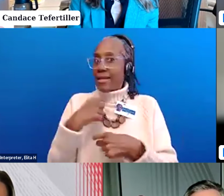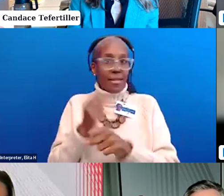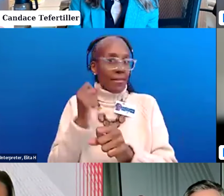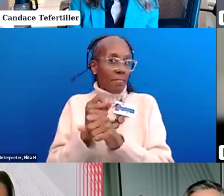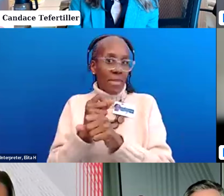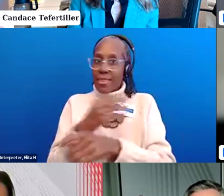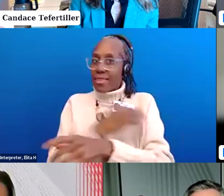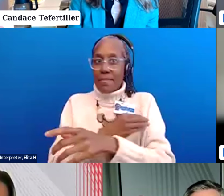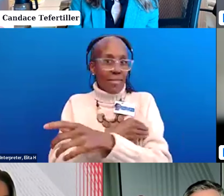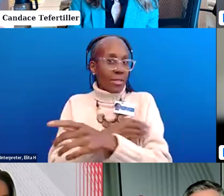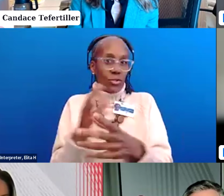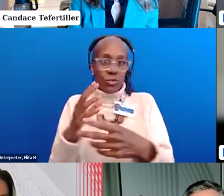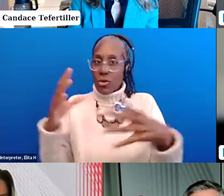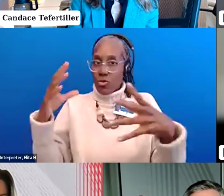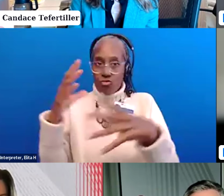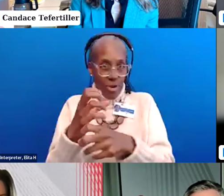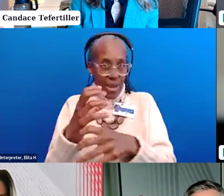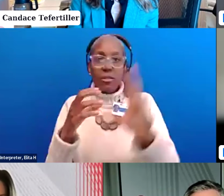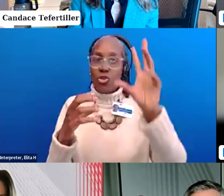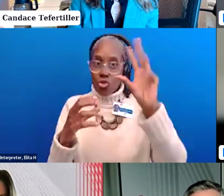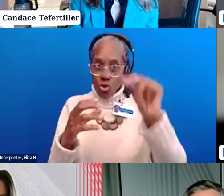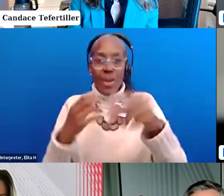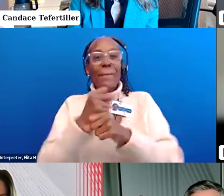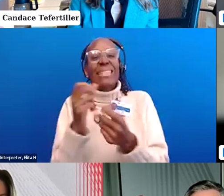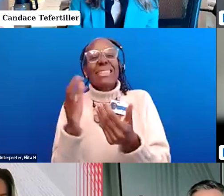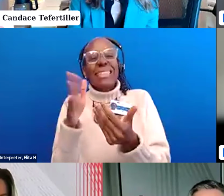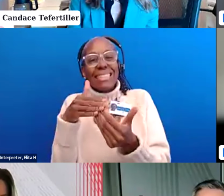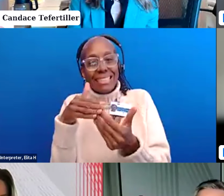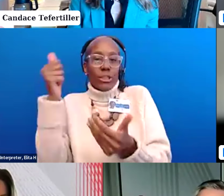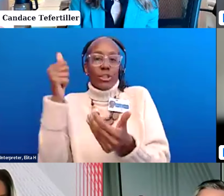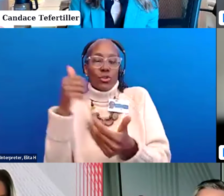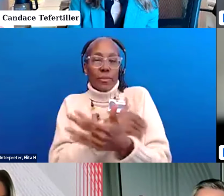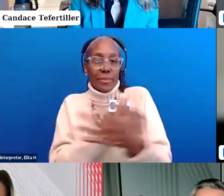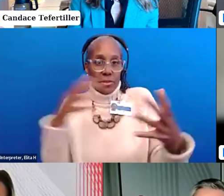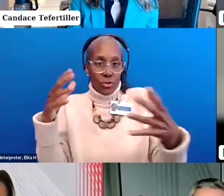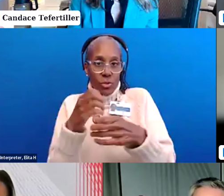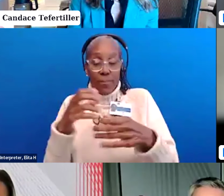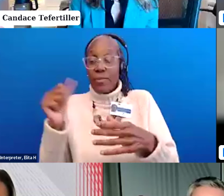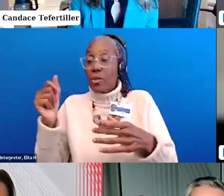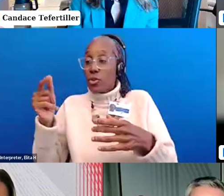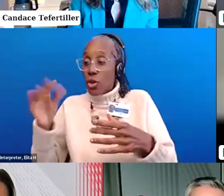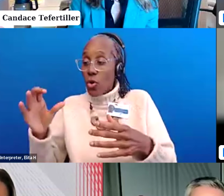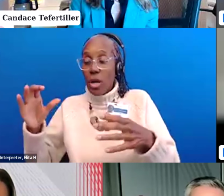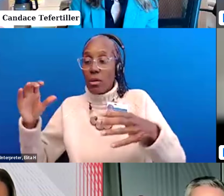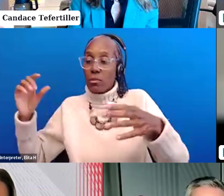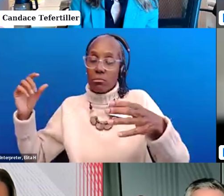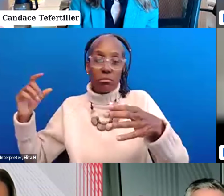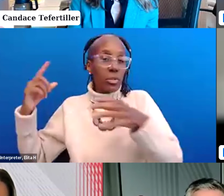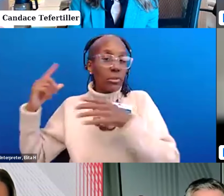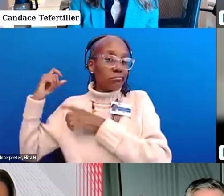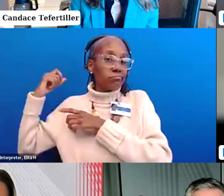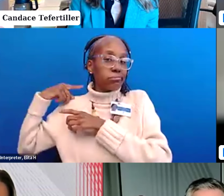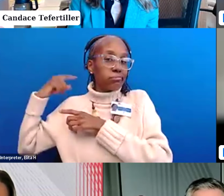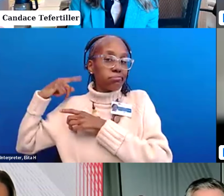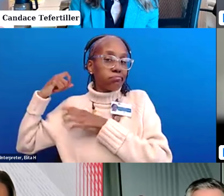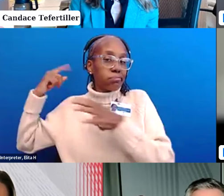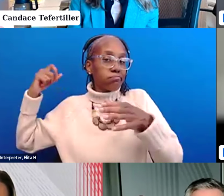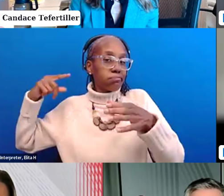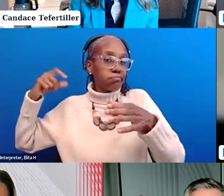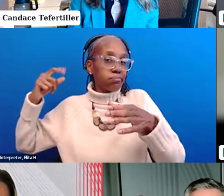make it much easier for that muscle to contract. So the ARC-EX will run continuously in the background while